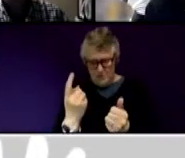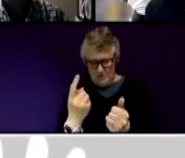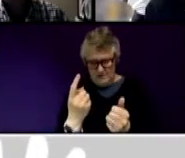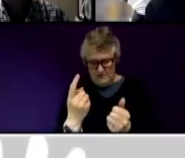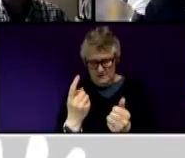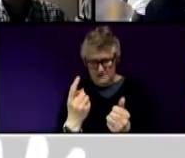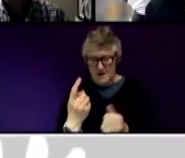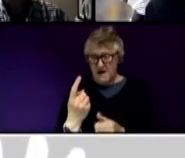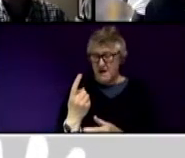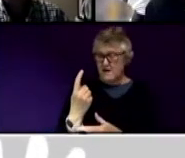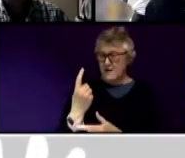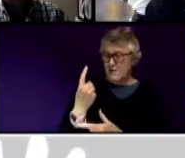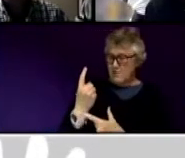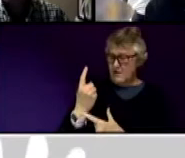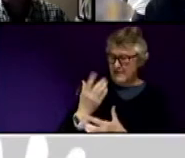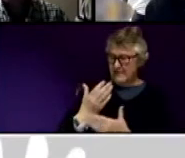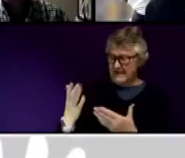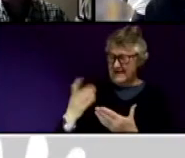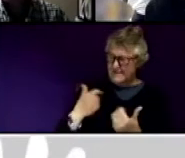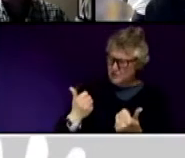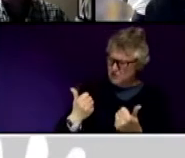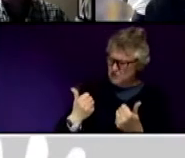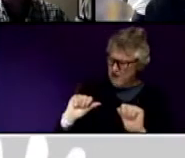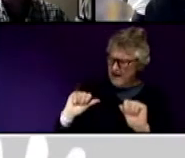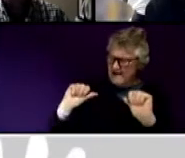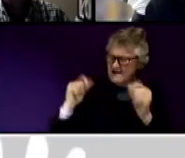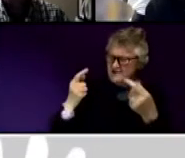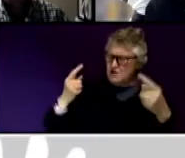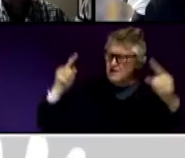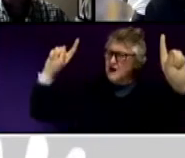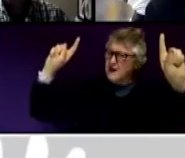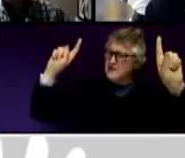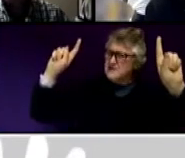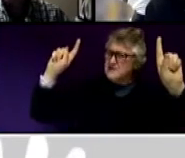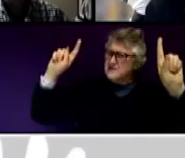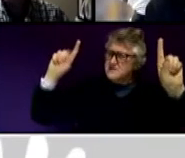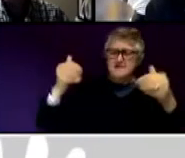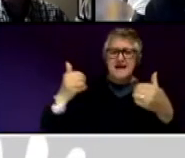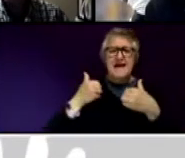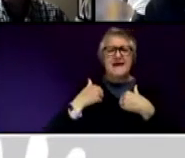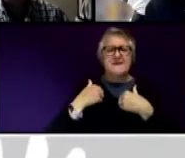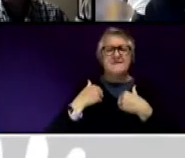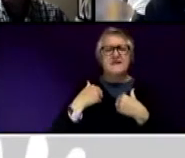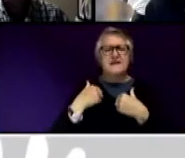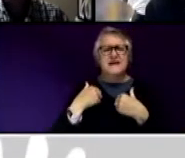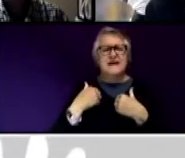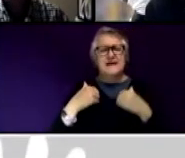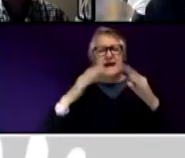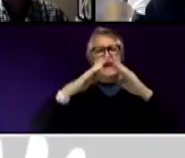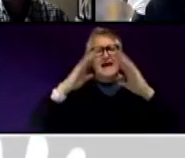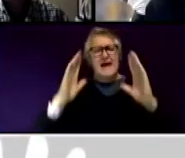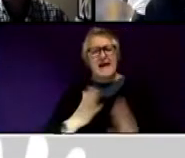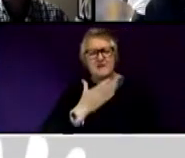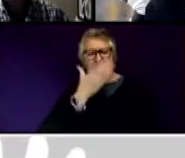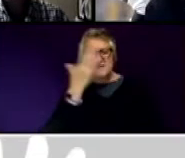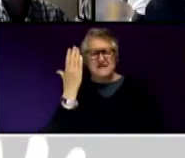is having a houseless town hall where I can get houseless folks to get on the phone